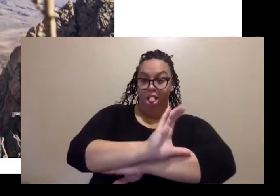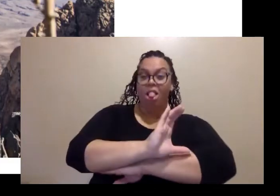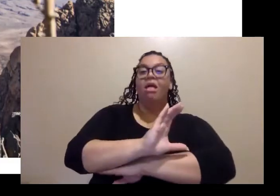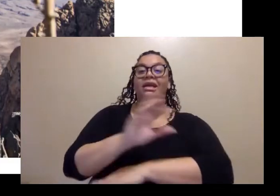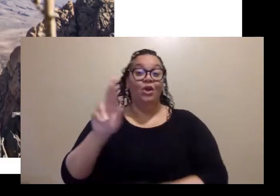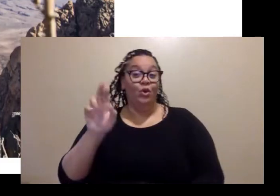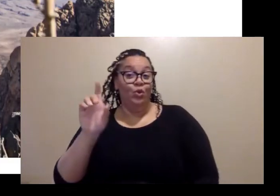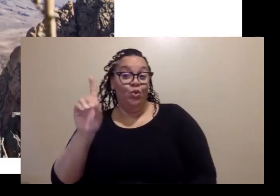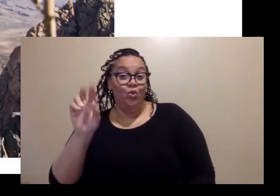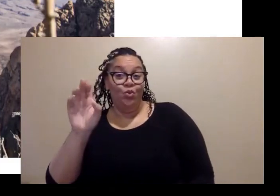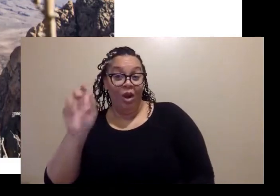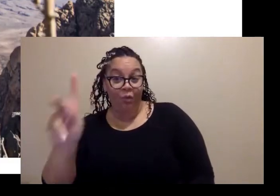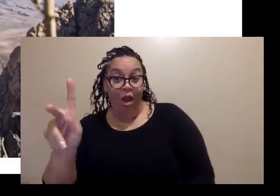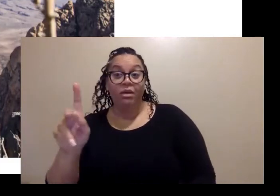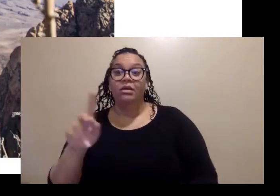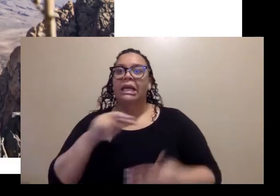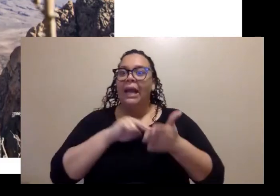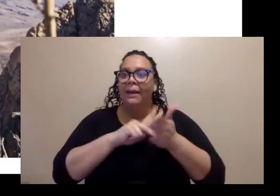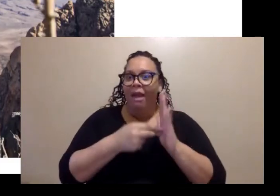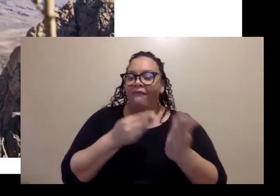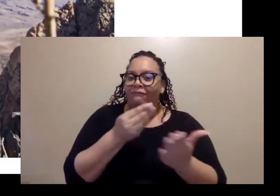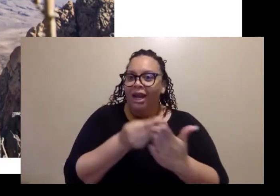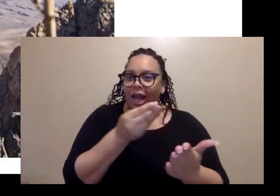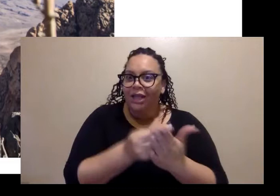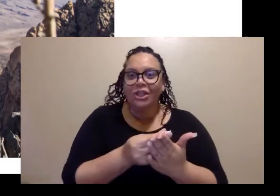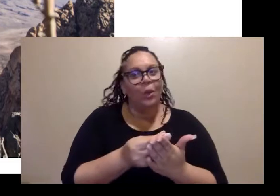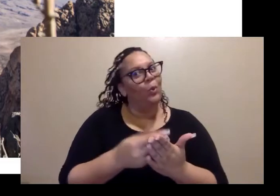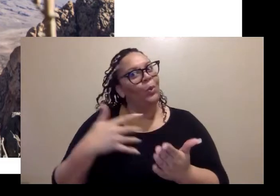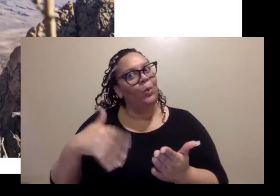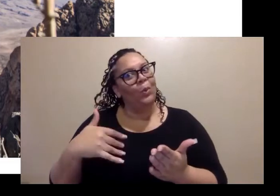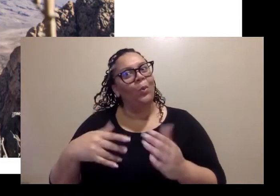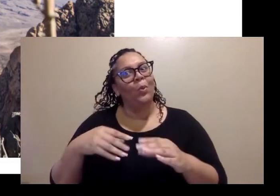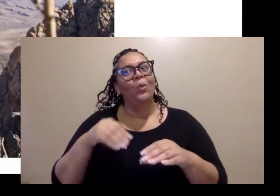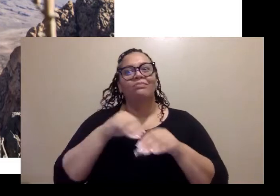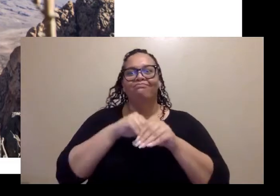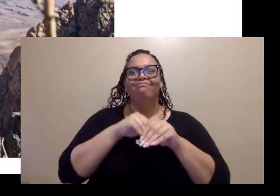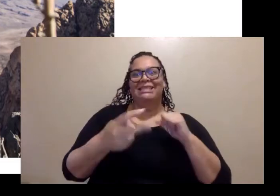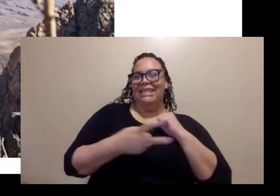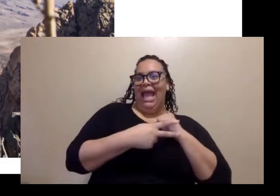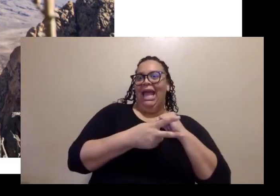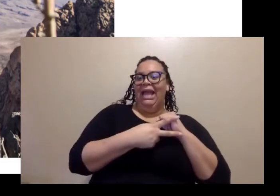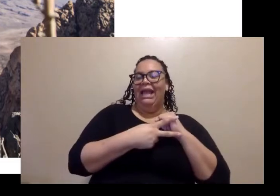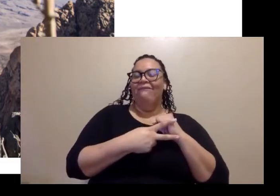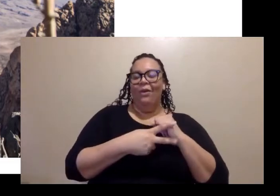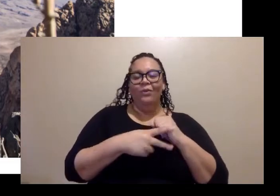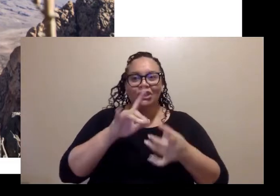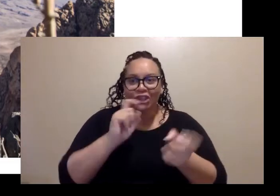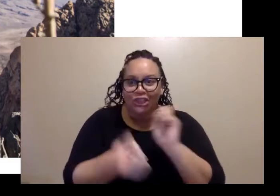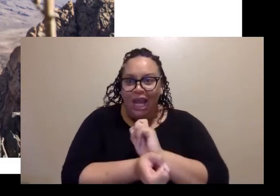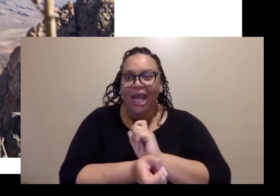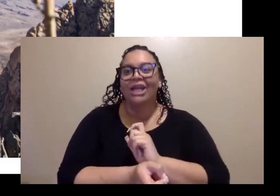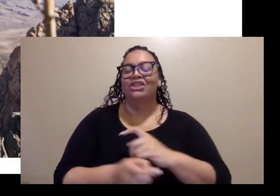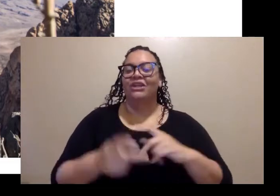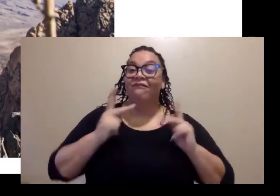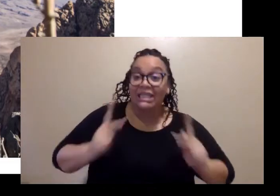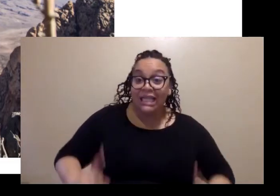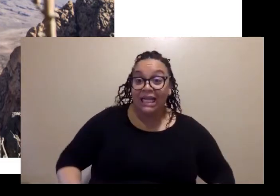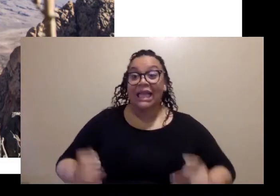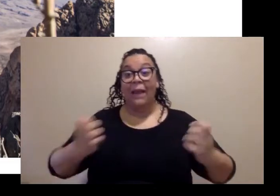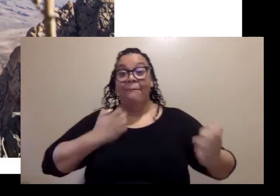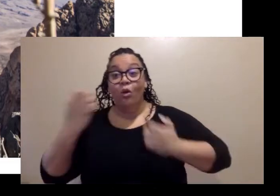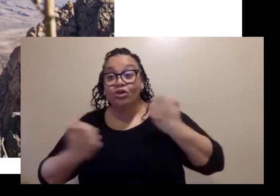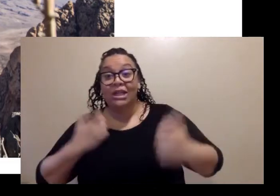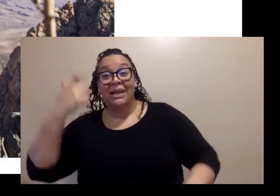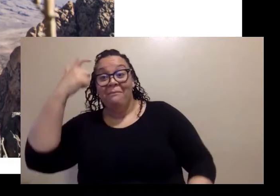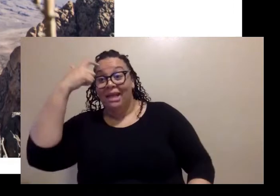so I was financially seeing a significant change, physically a significant change, and emotionally, and even mentally